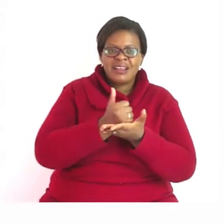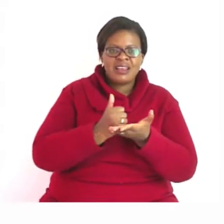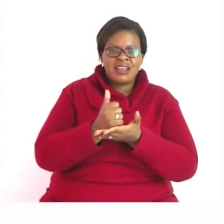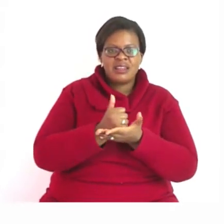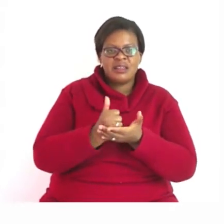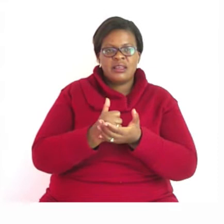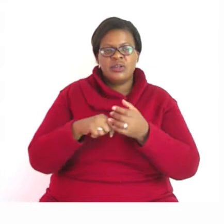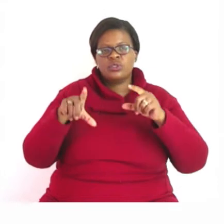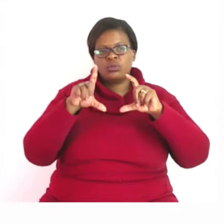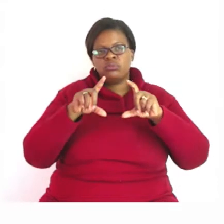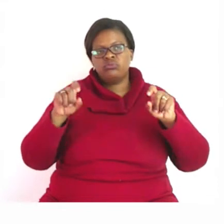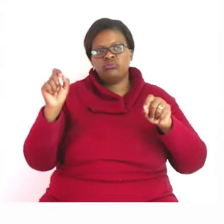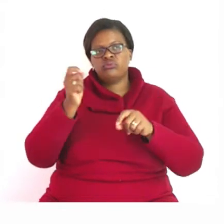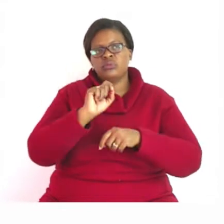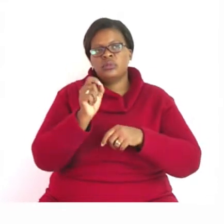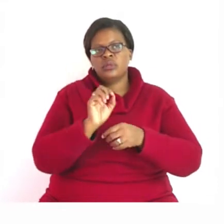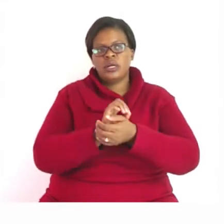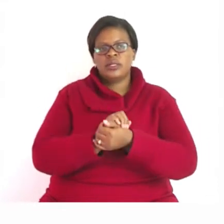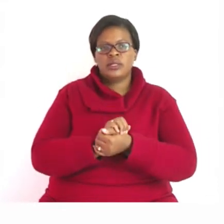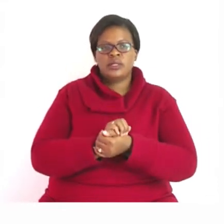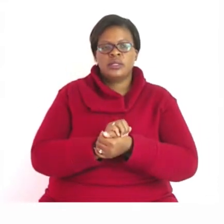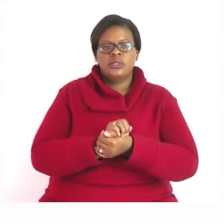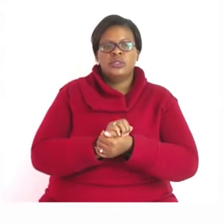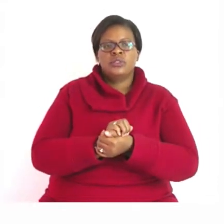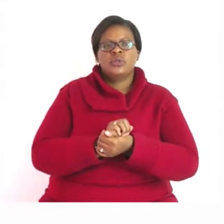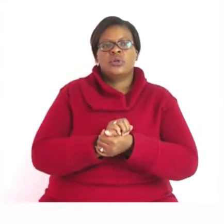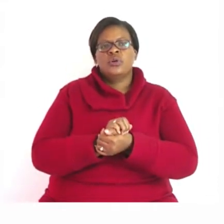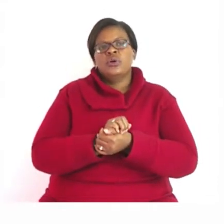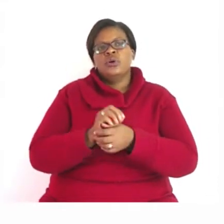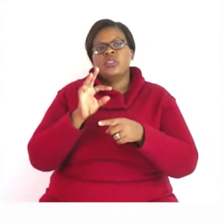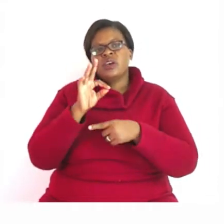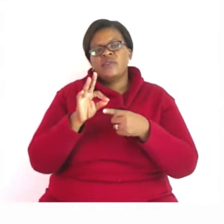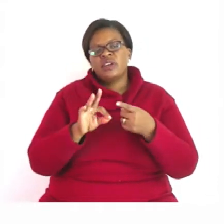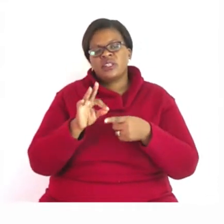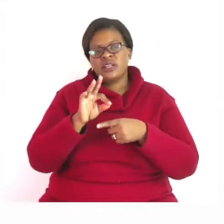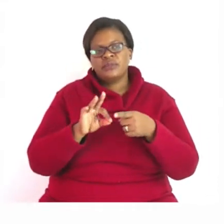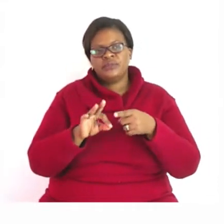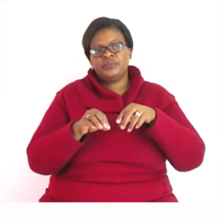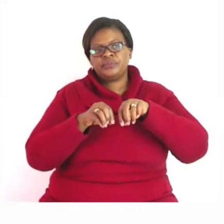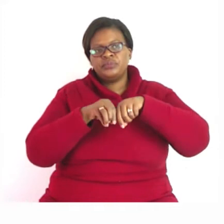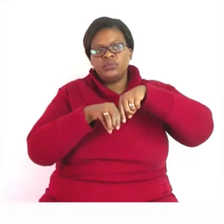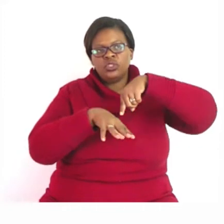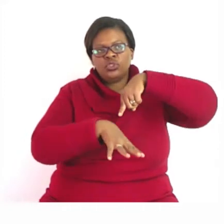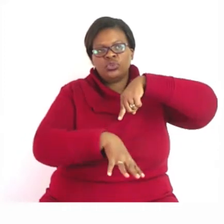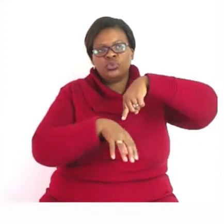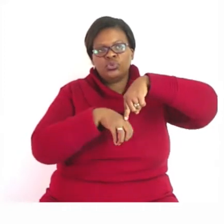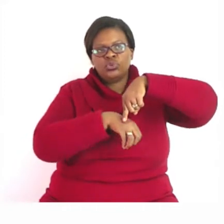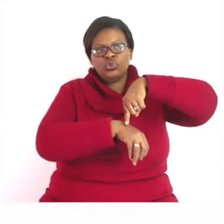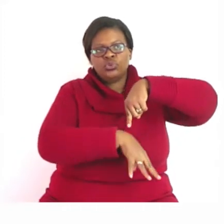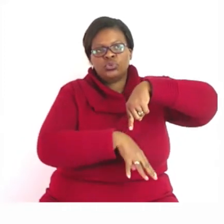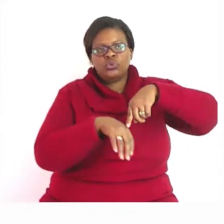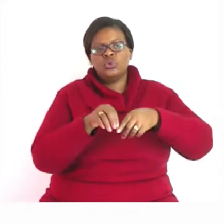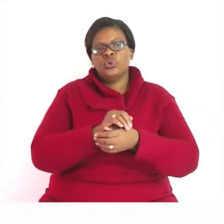read there at the bottom, the factor 3, you can use any combination of factor pairs. When